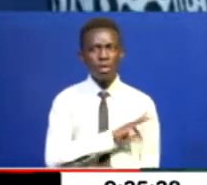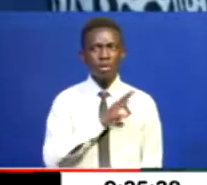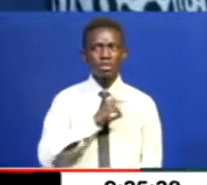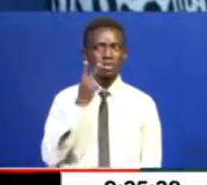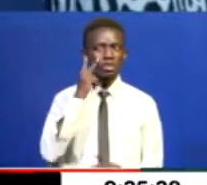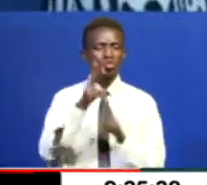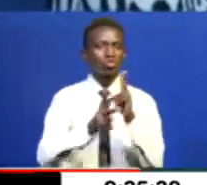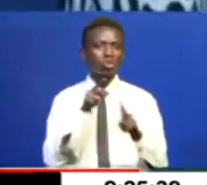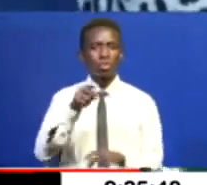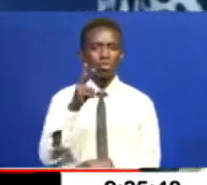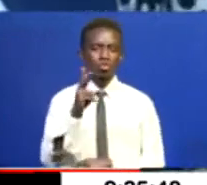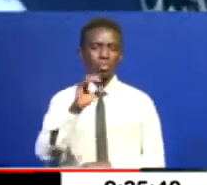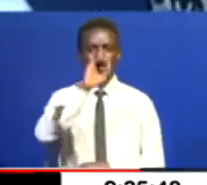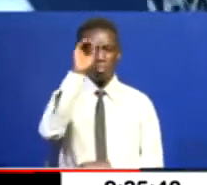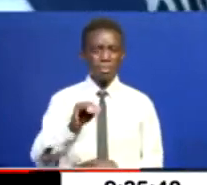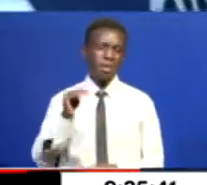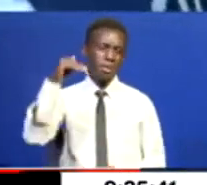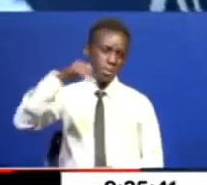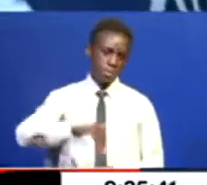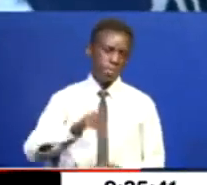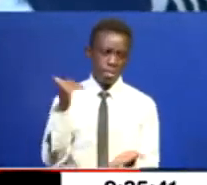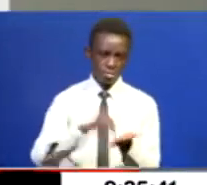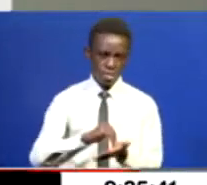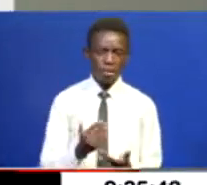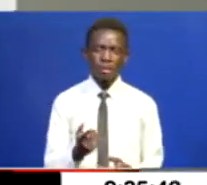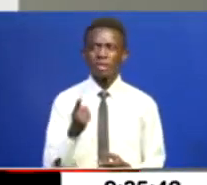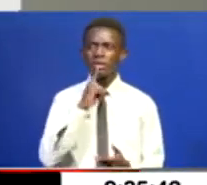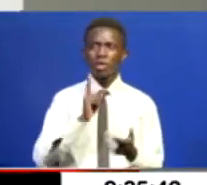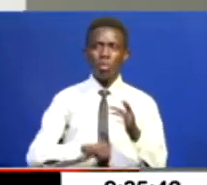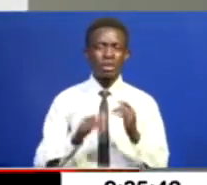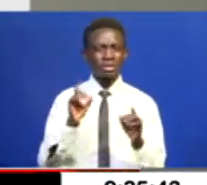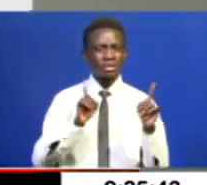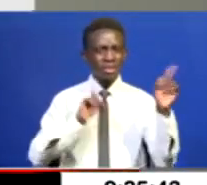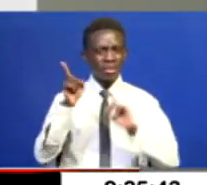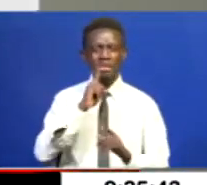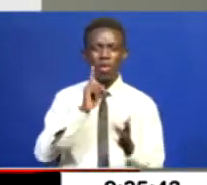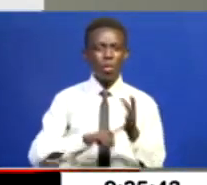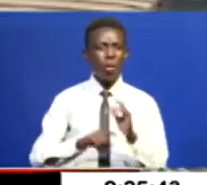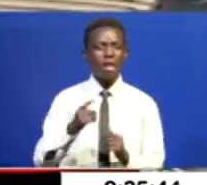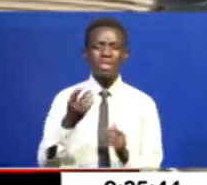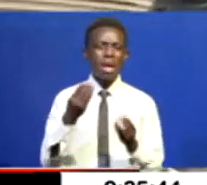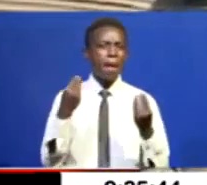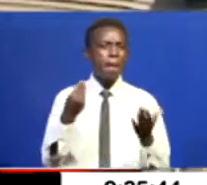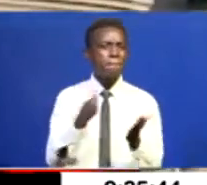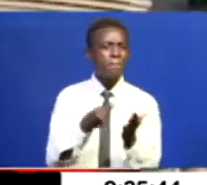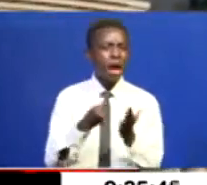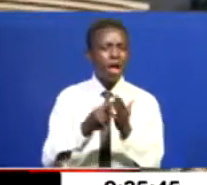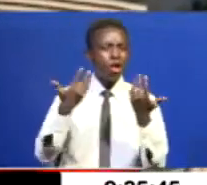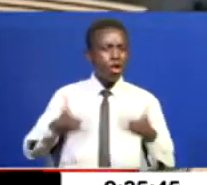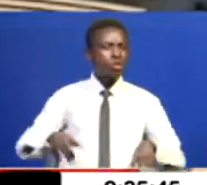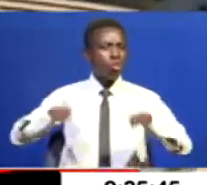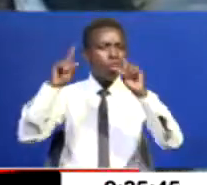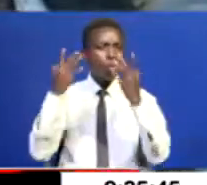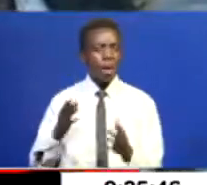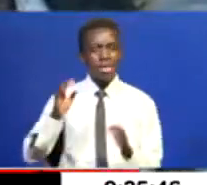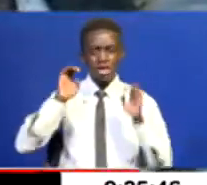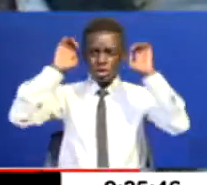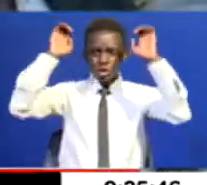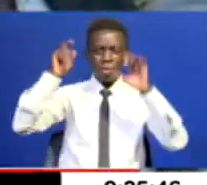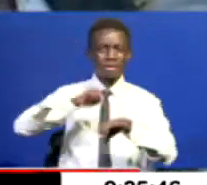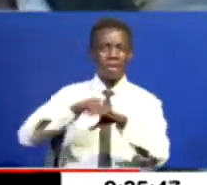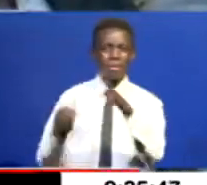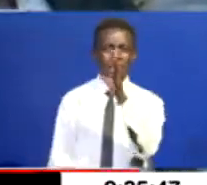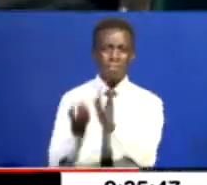22.2%. This time round, the telco says huge investments incurred on setting up the subsidiary in Ethiopia was the main reason